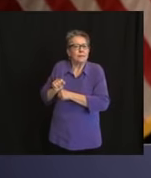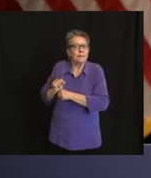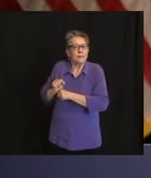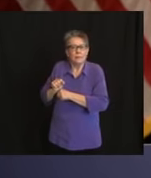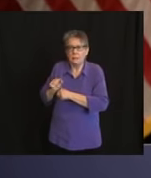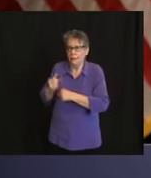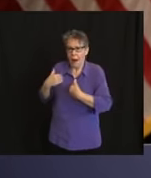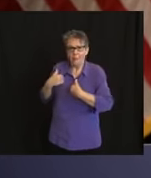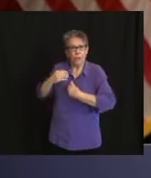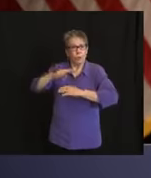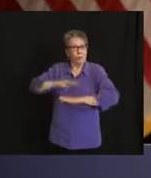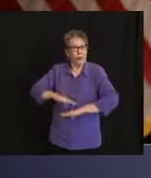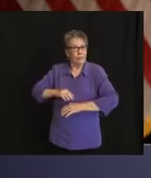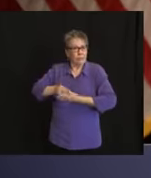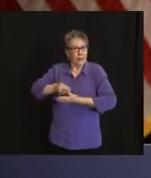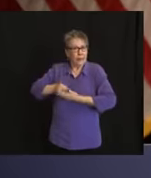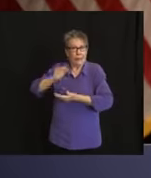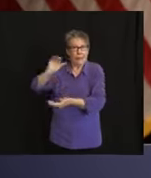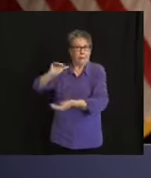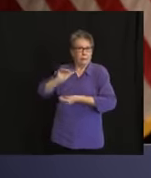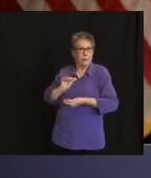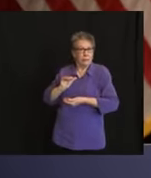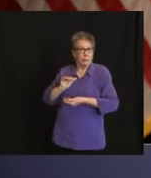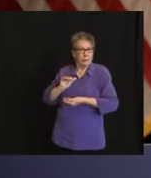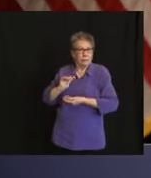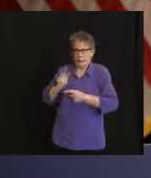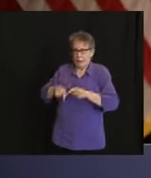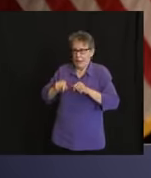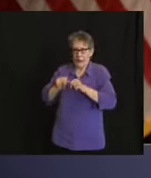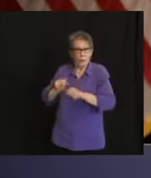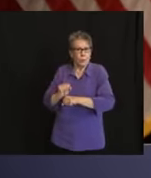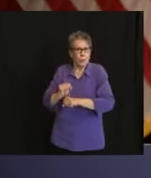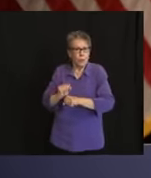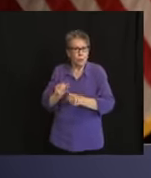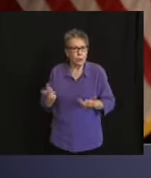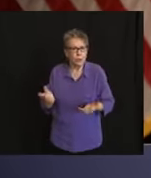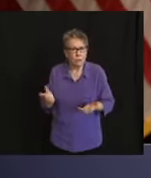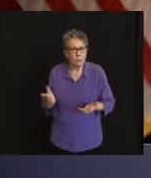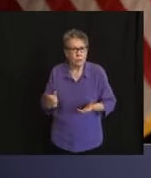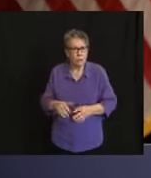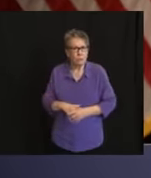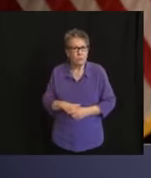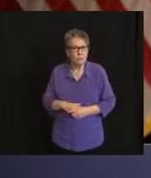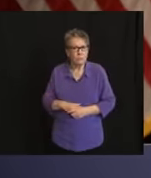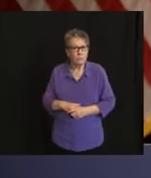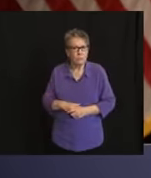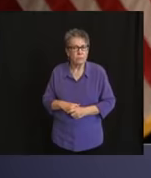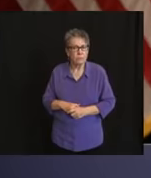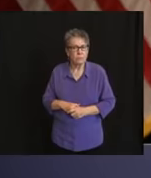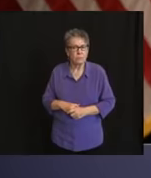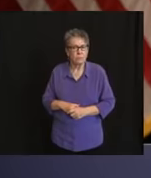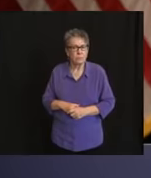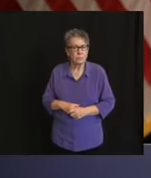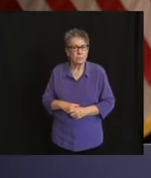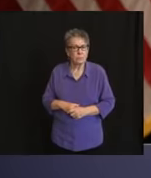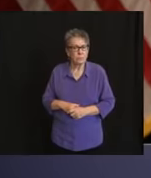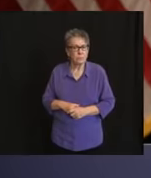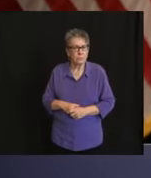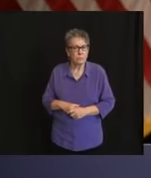on the phone and you can't get through, or you're trying to log on and you can't get in, and you're frustrated, I don't blame you. So just because the